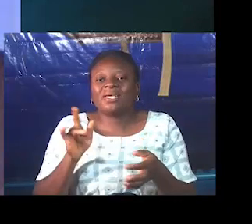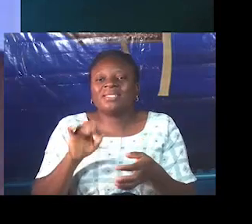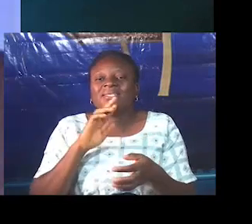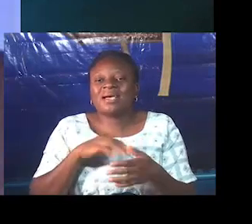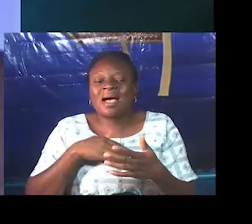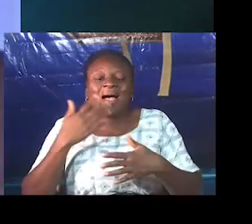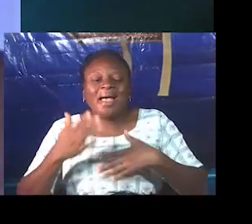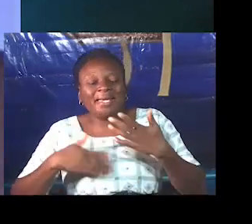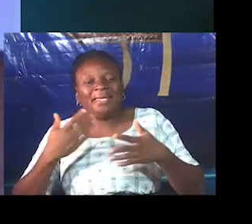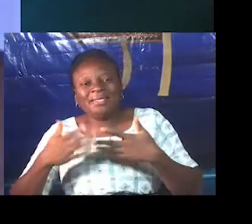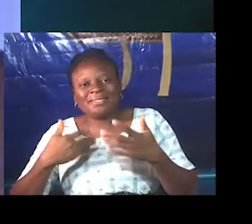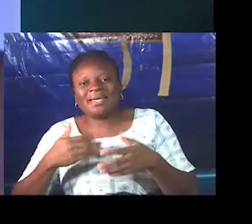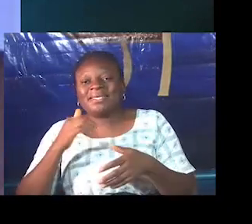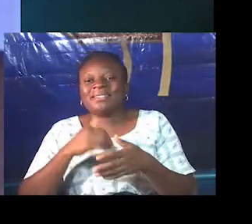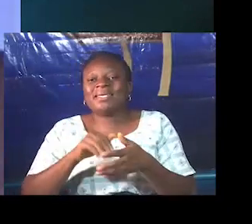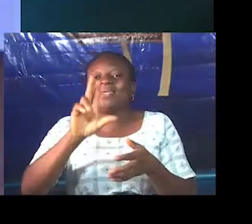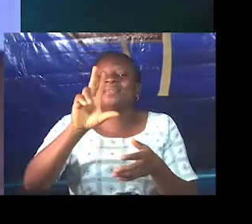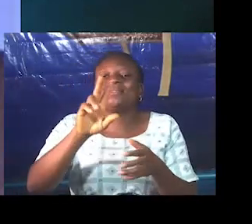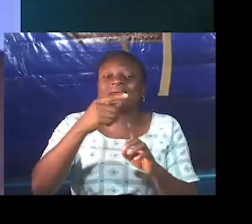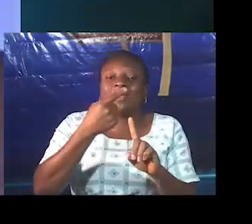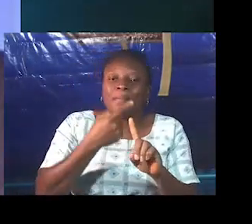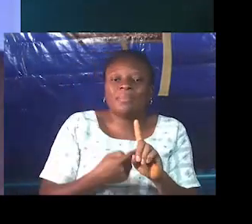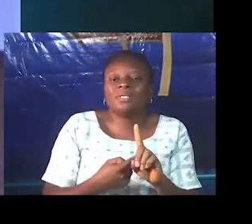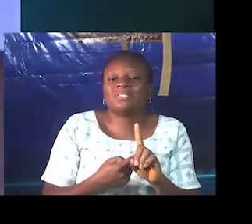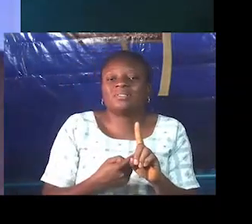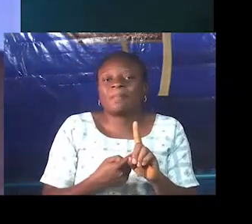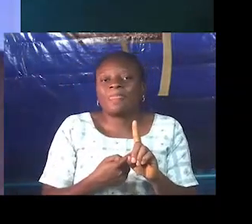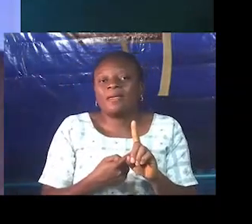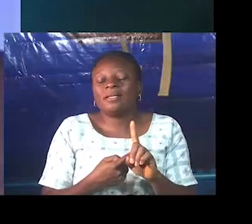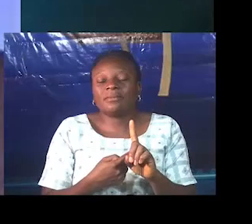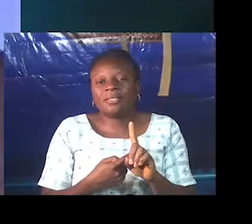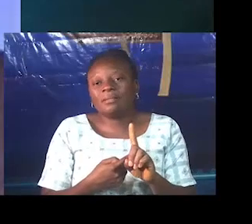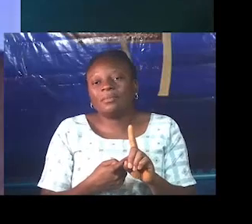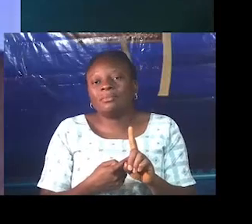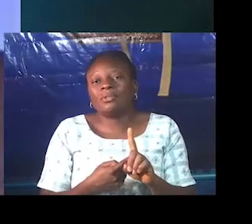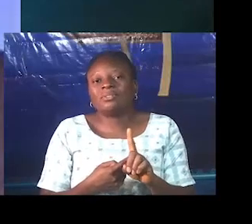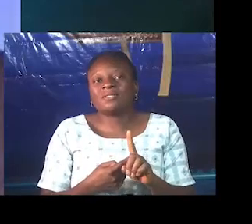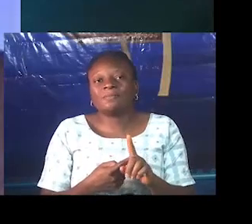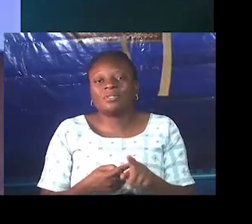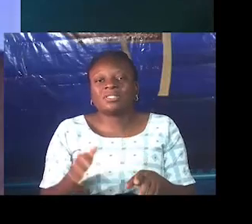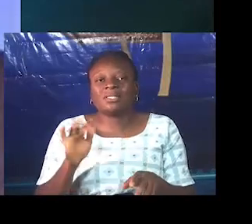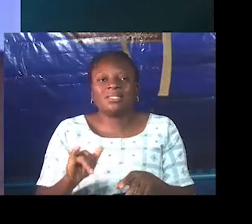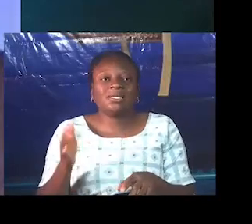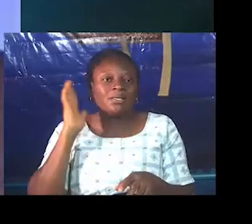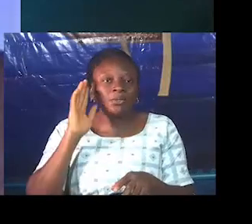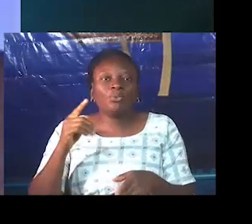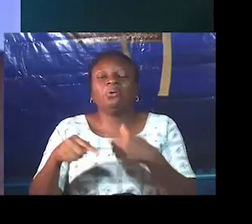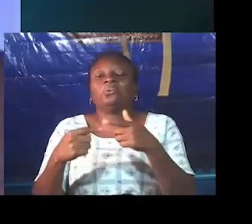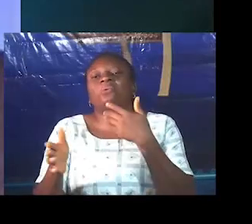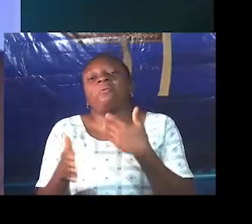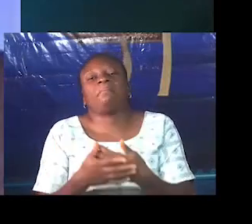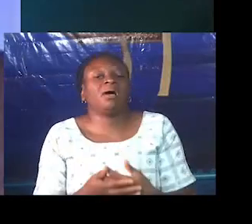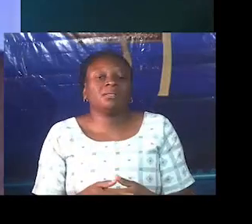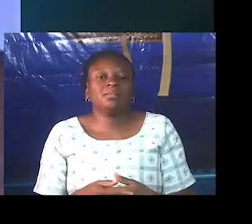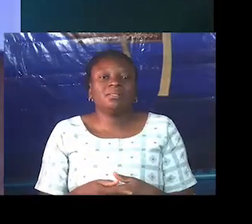trap, this man will never come for fellowship again. After all, you have married me, and your Bible says you cannot divorce me. And he begins